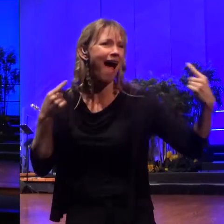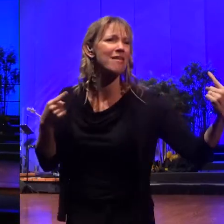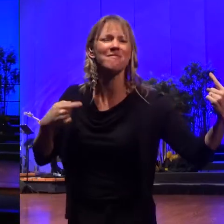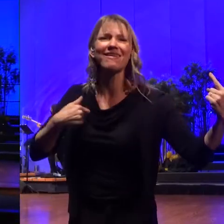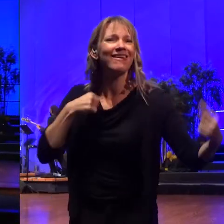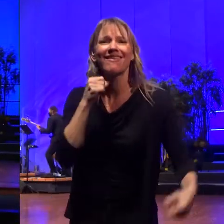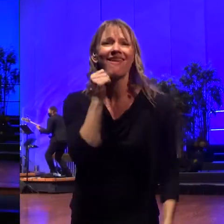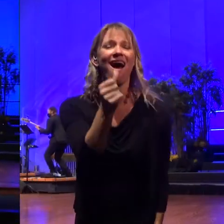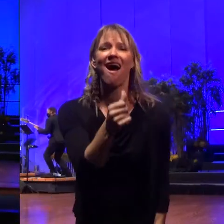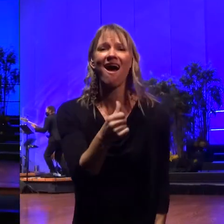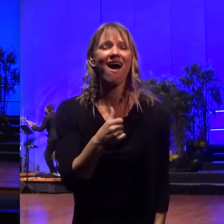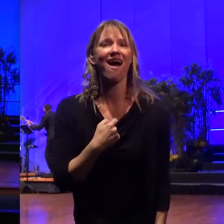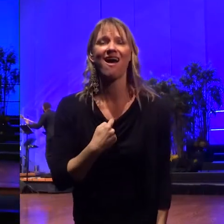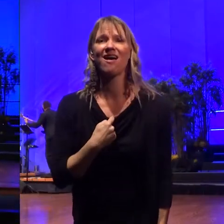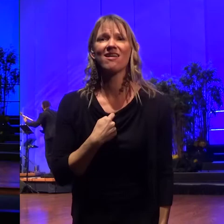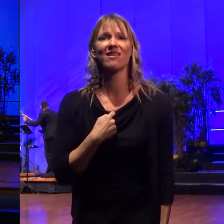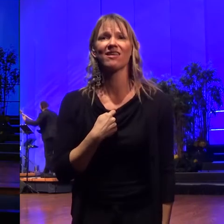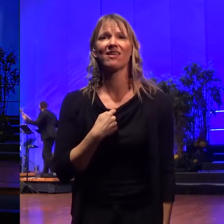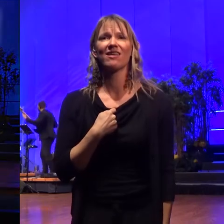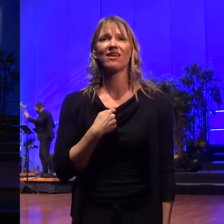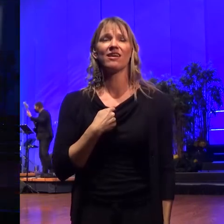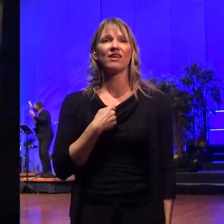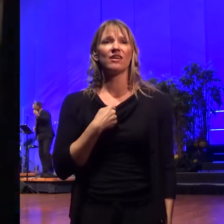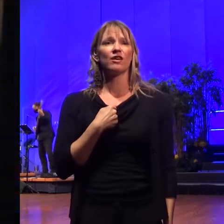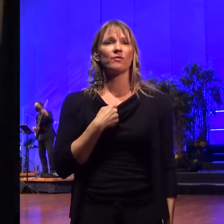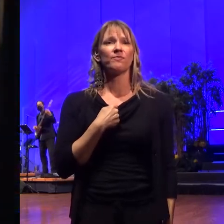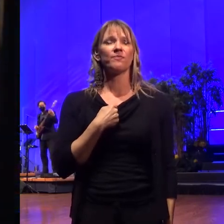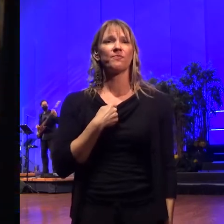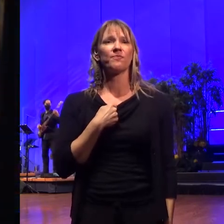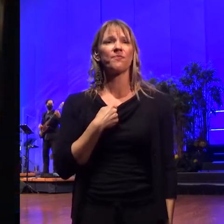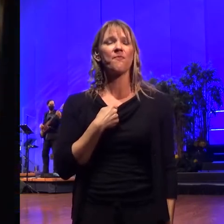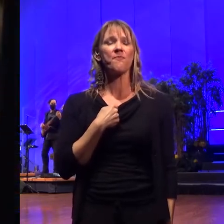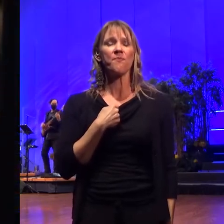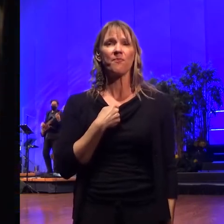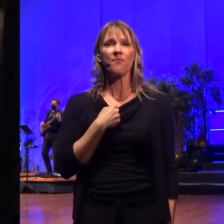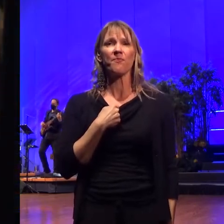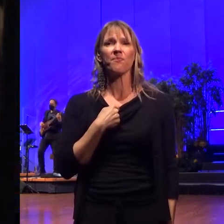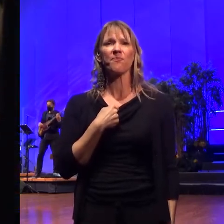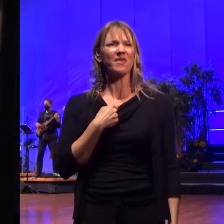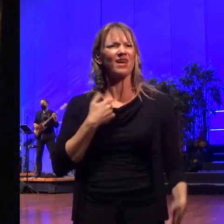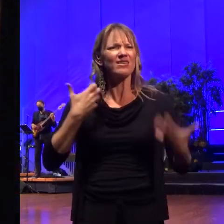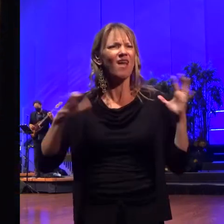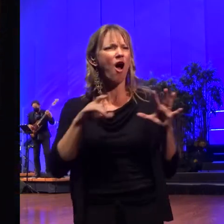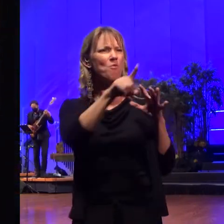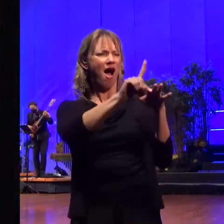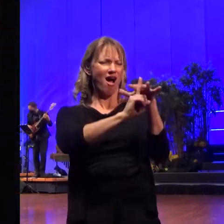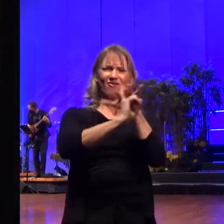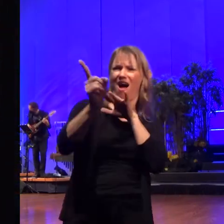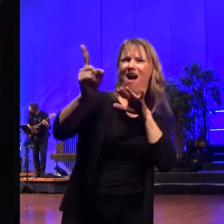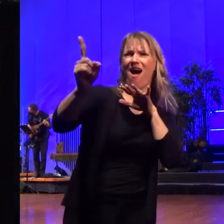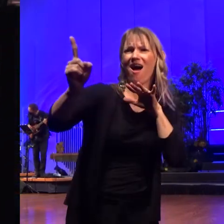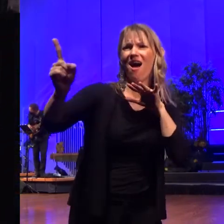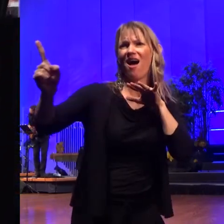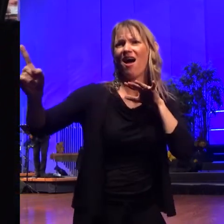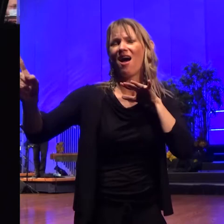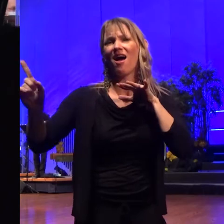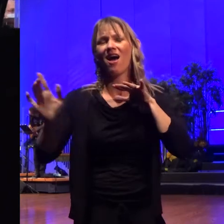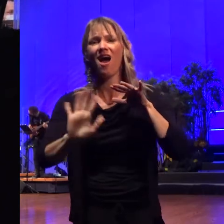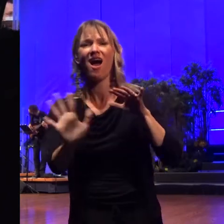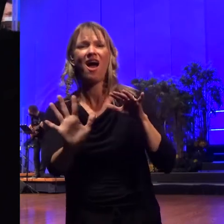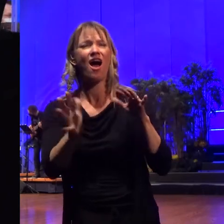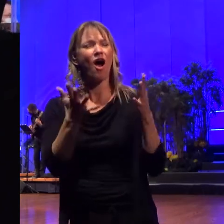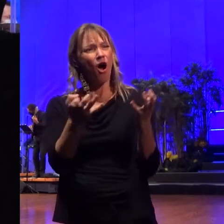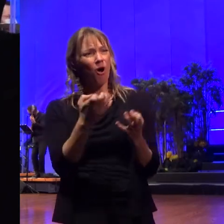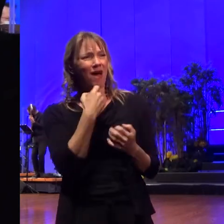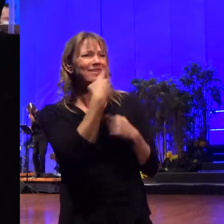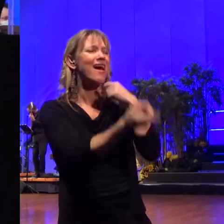I'm not your enemy. I don't want you to run away. I've got